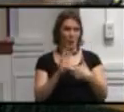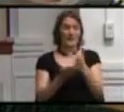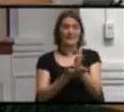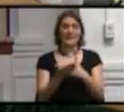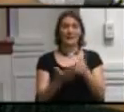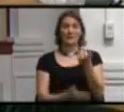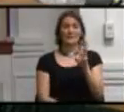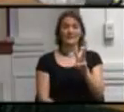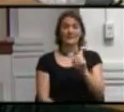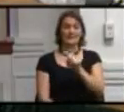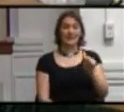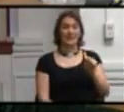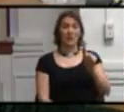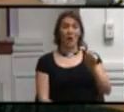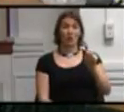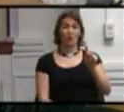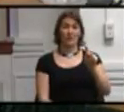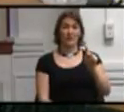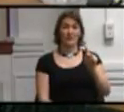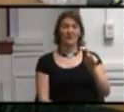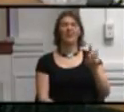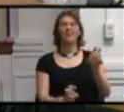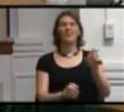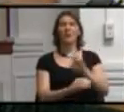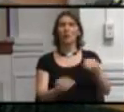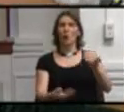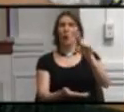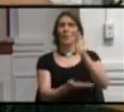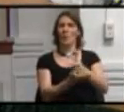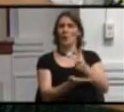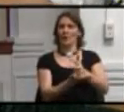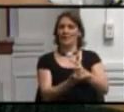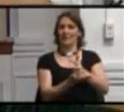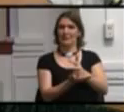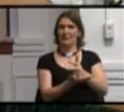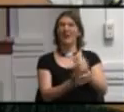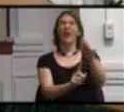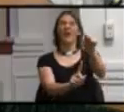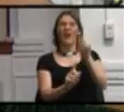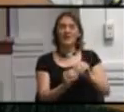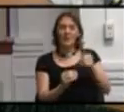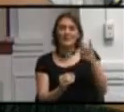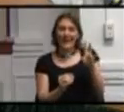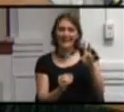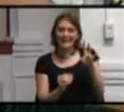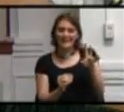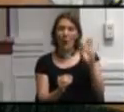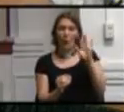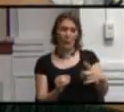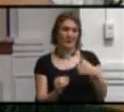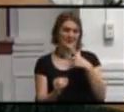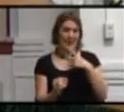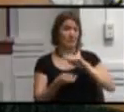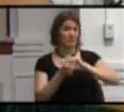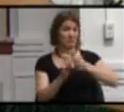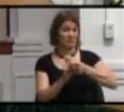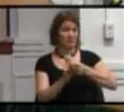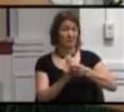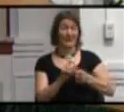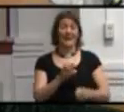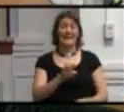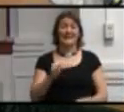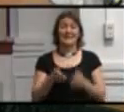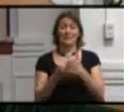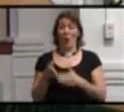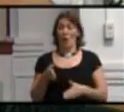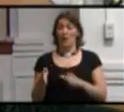Section 16-100, known as No Parking, number 17 would read, on the easterly side